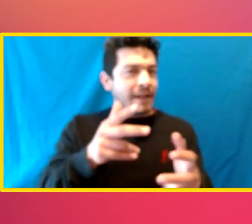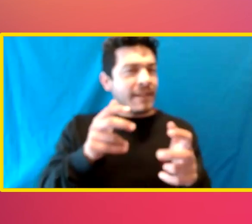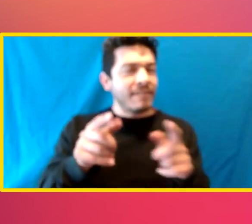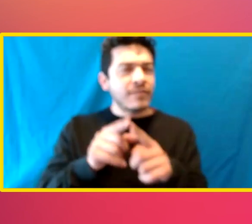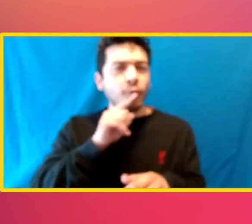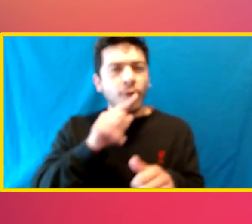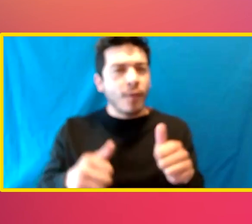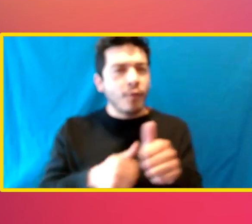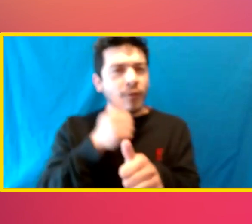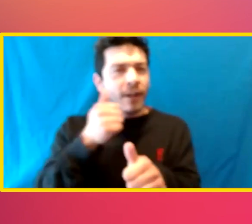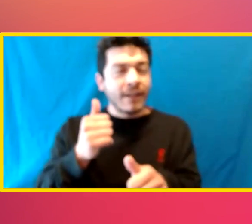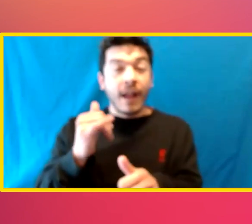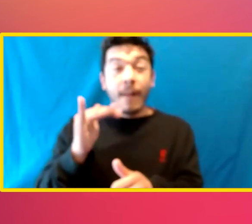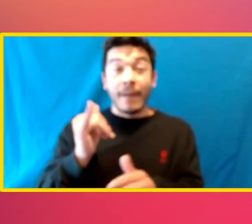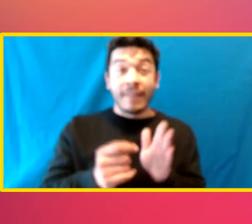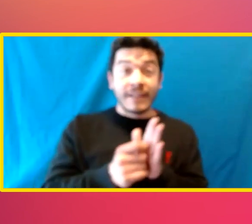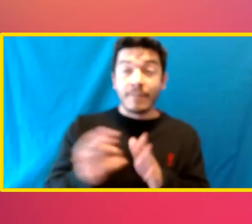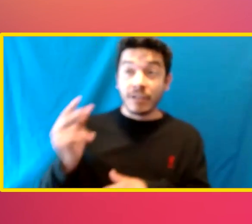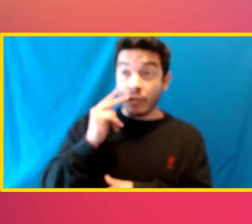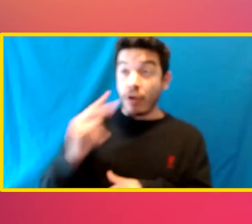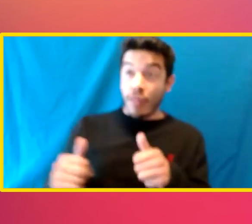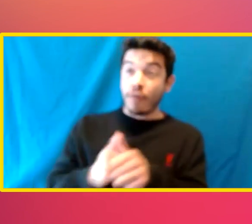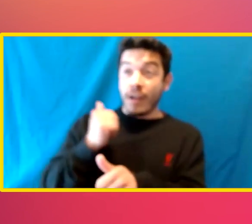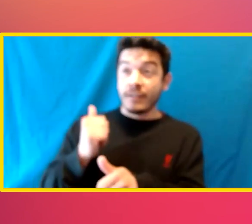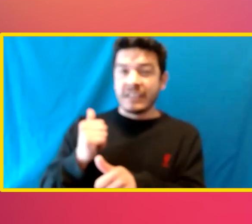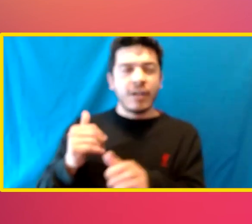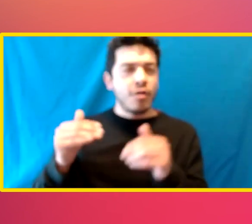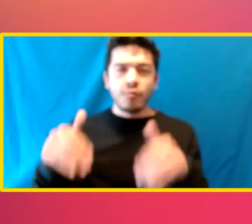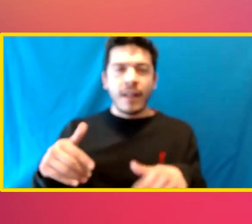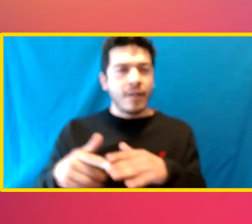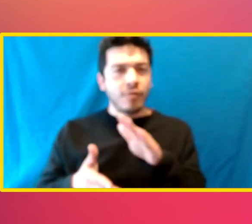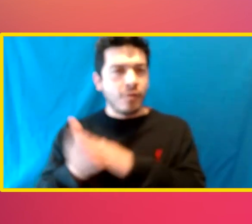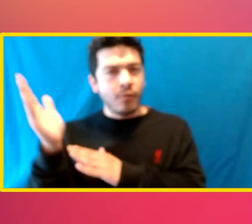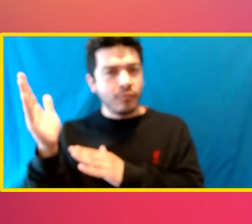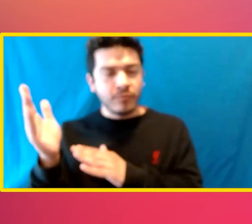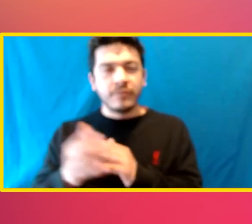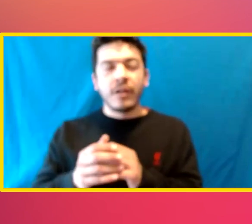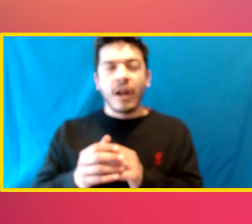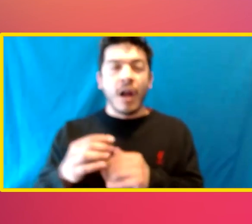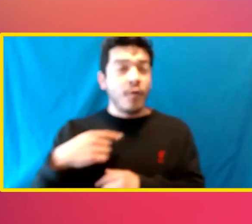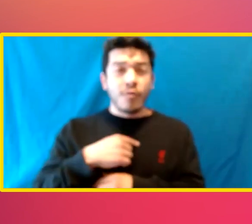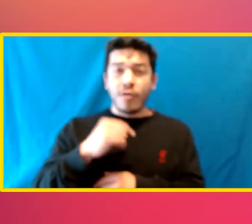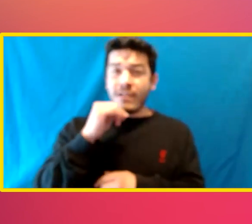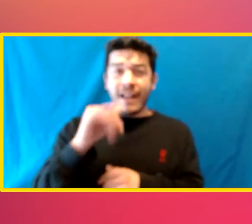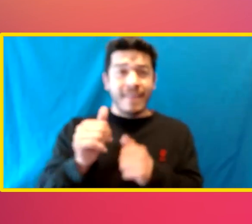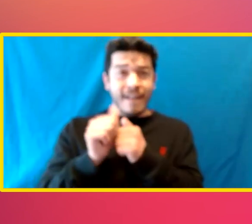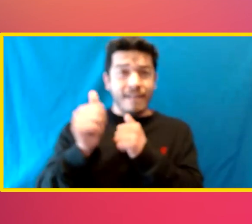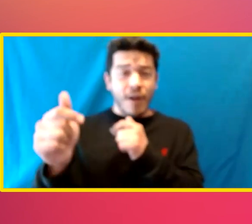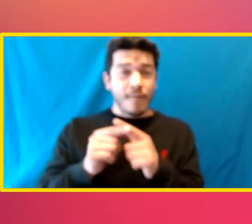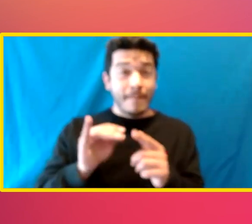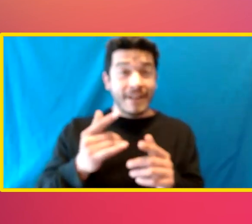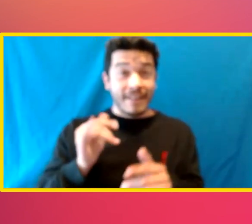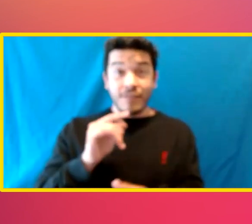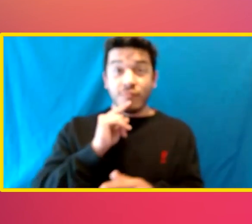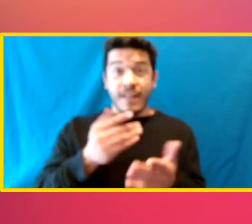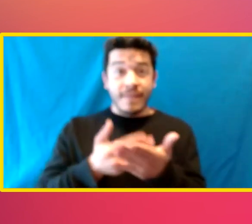threat, and then by the time they saw the threat, it was too late to leave. Um, we're not that far from being a reality